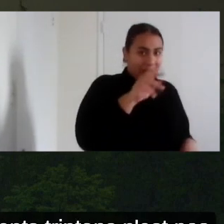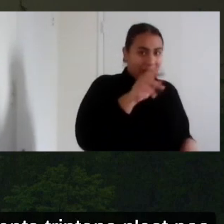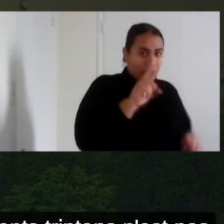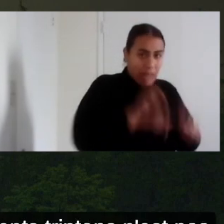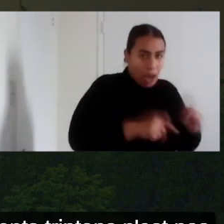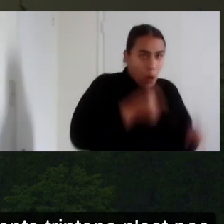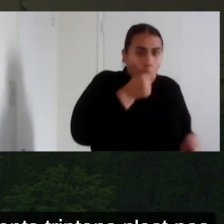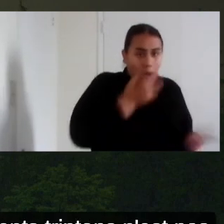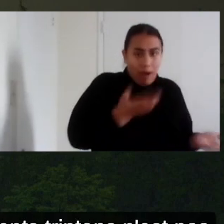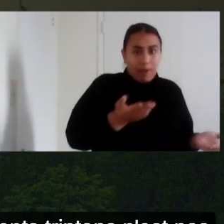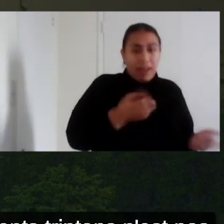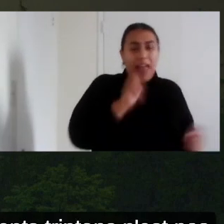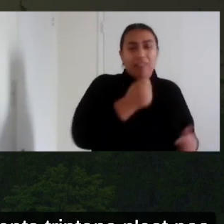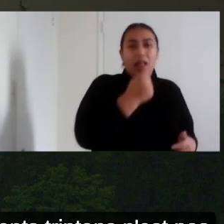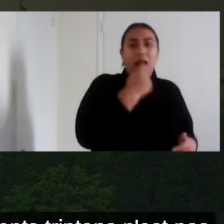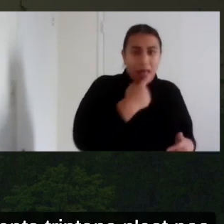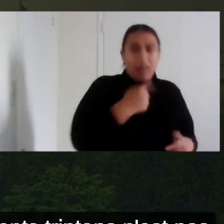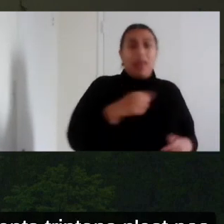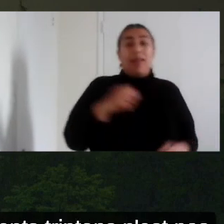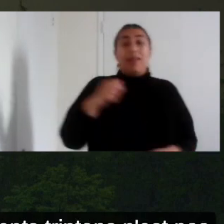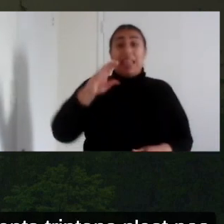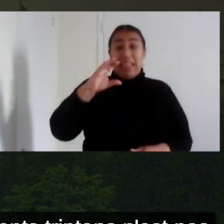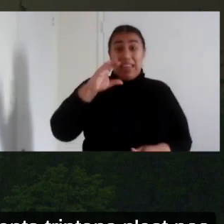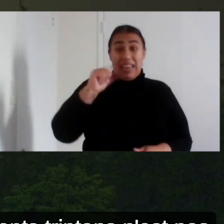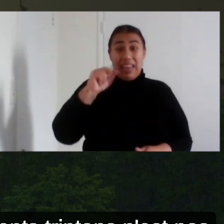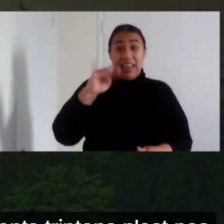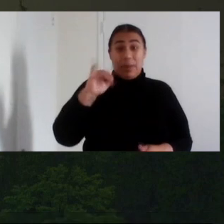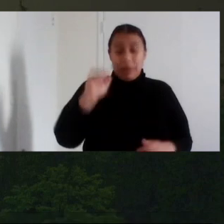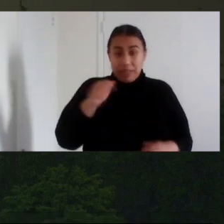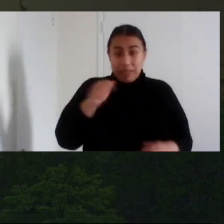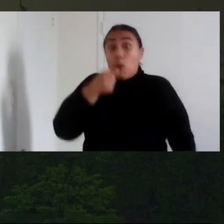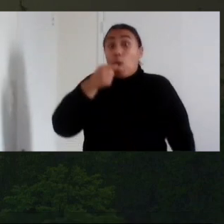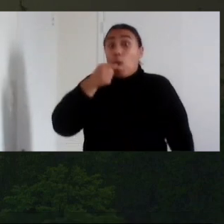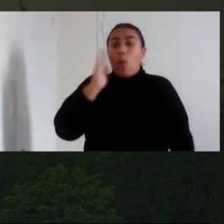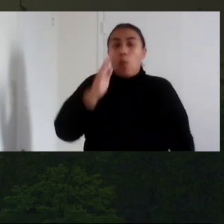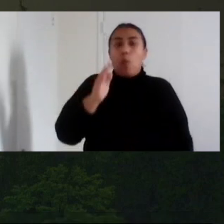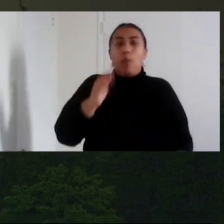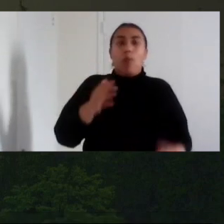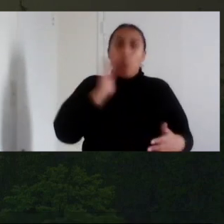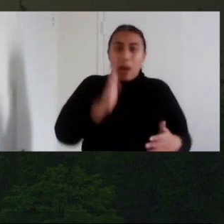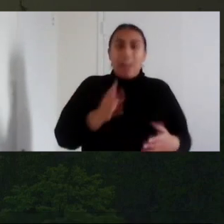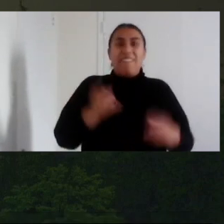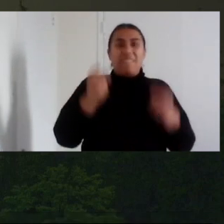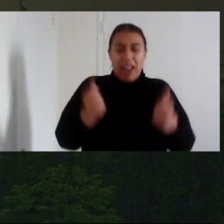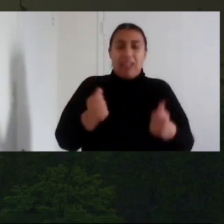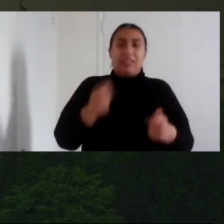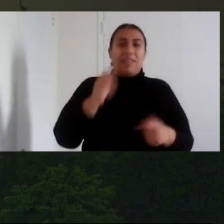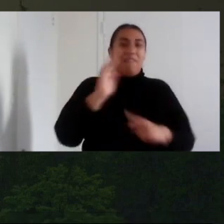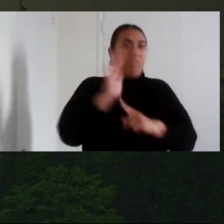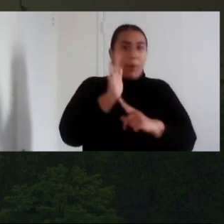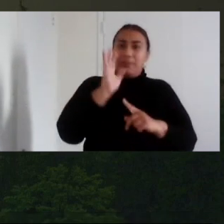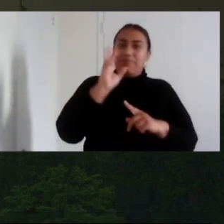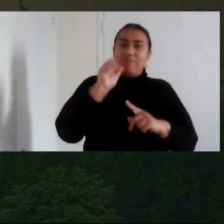headache, which is generally why the triptan class of medications isn't very successful. Most people aren't fast enough with the medication.